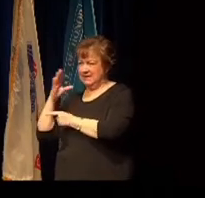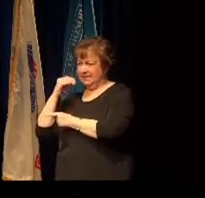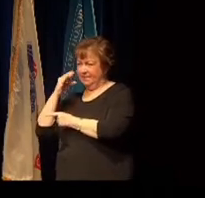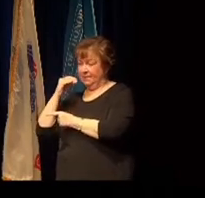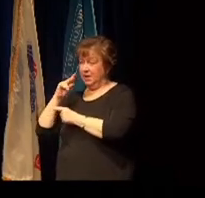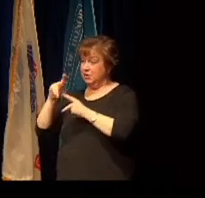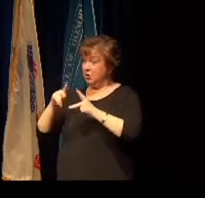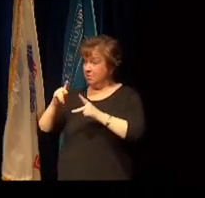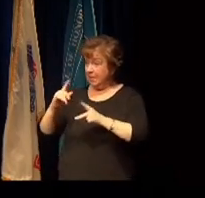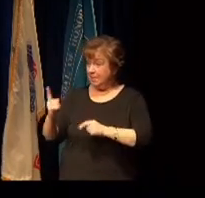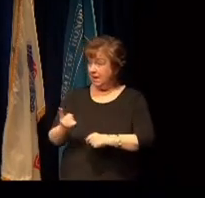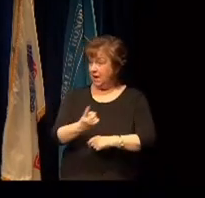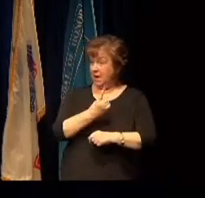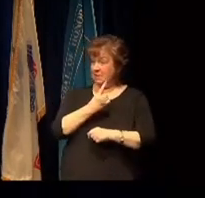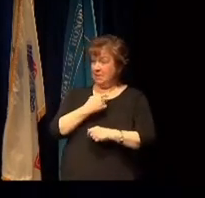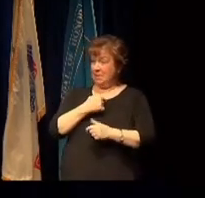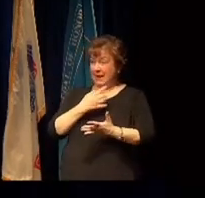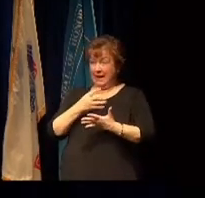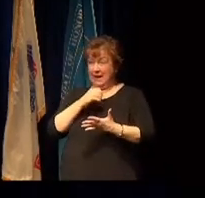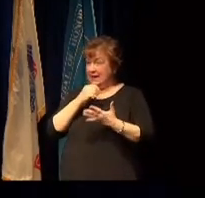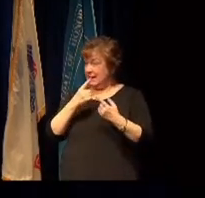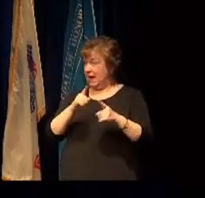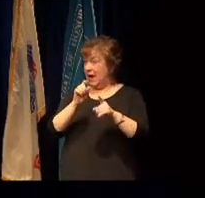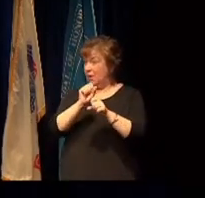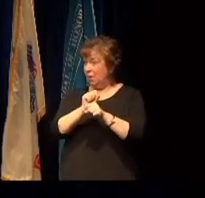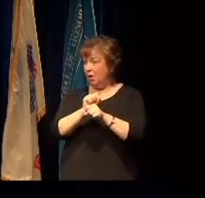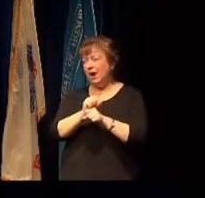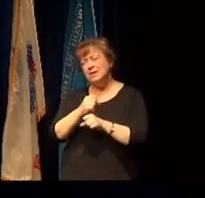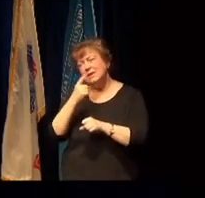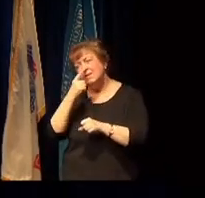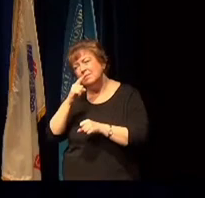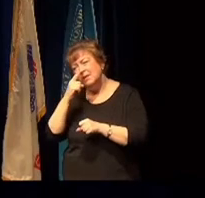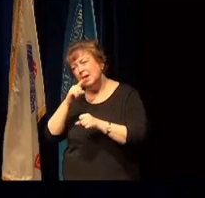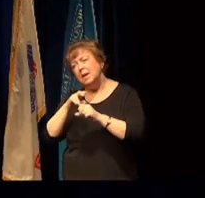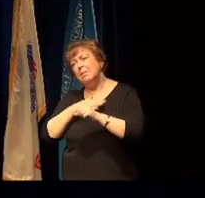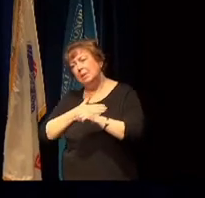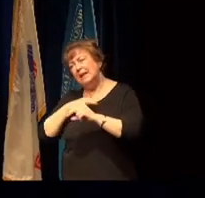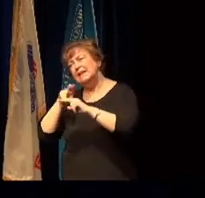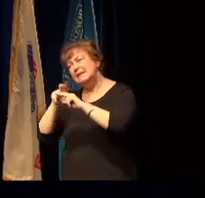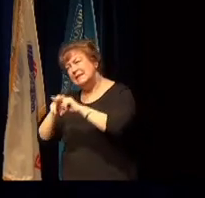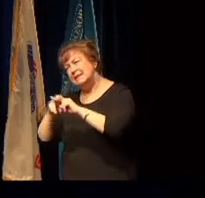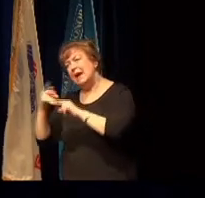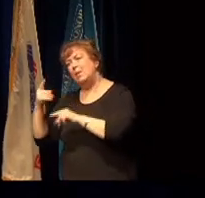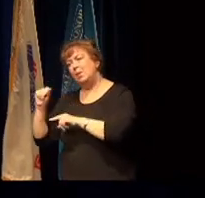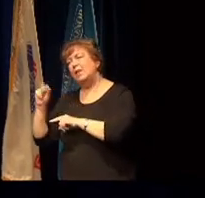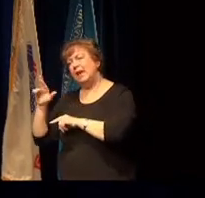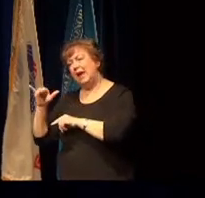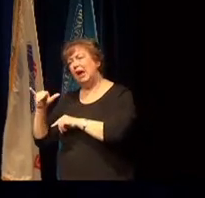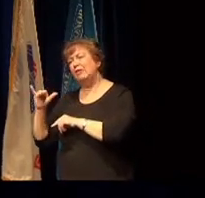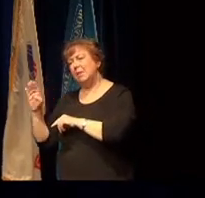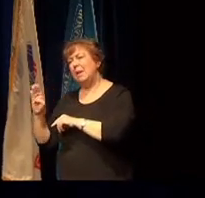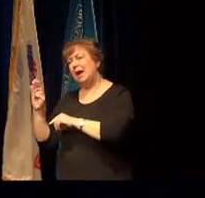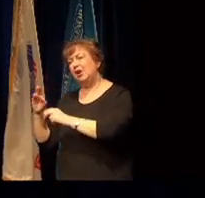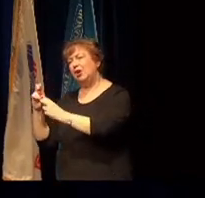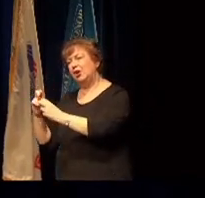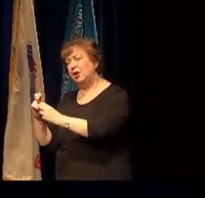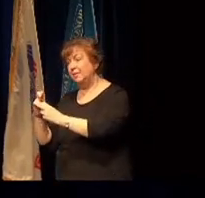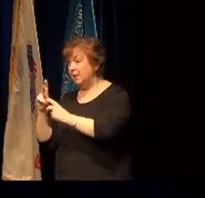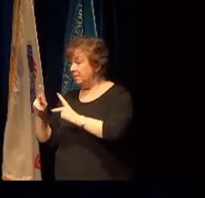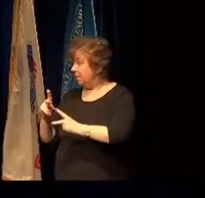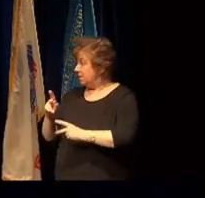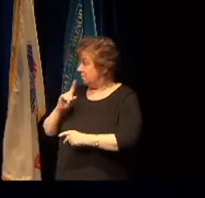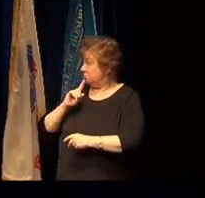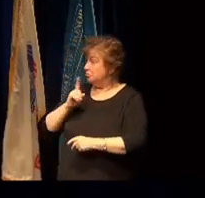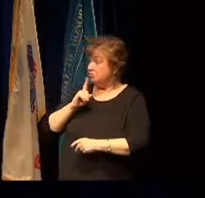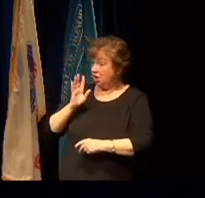getting even halfway to first base, I'd say, would you sit down with Gary Beikirch? And they would always say, yeah,